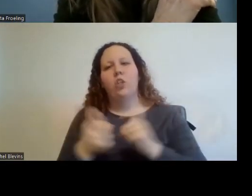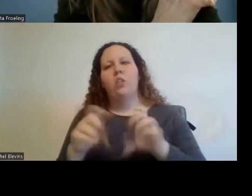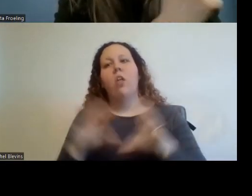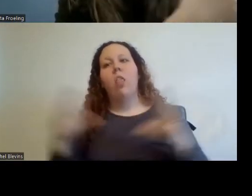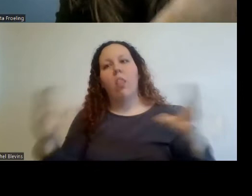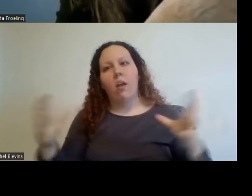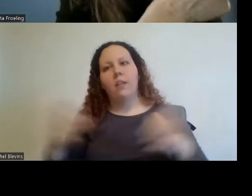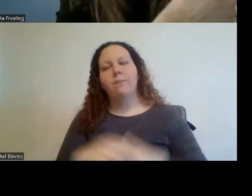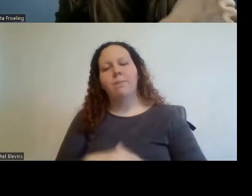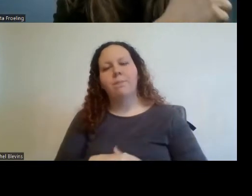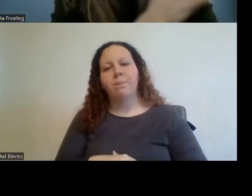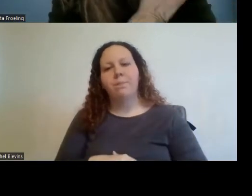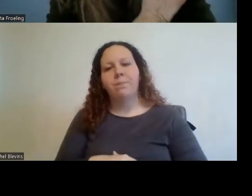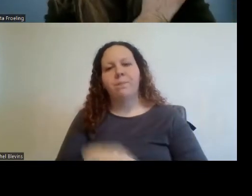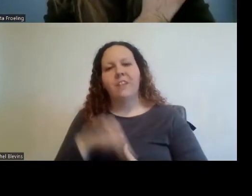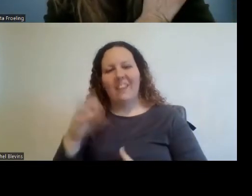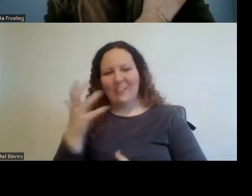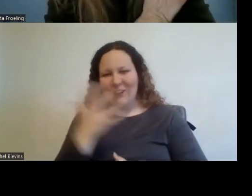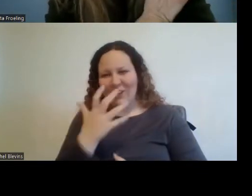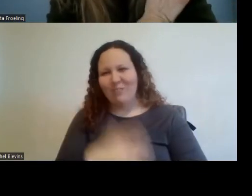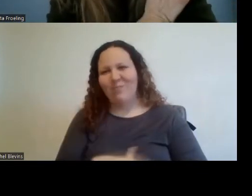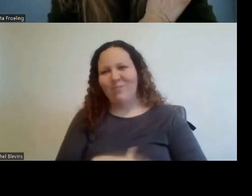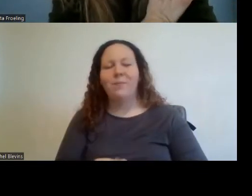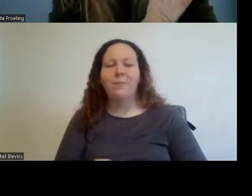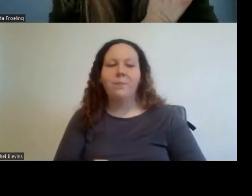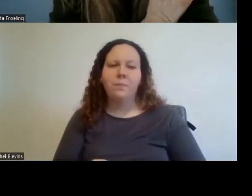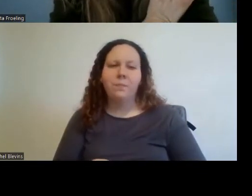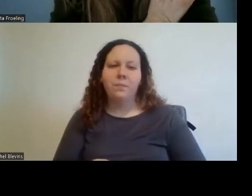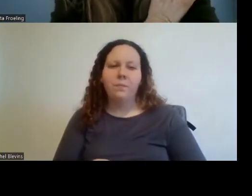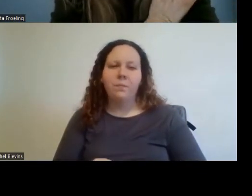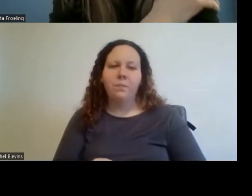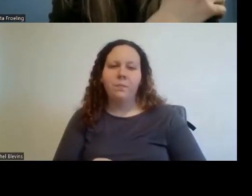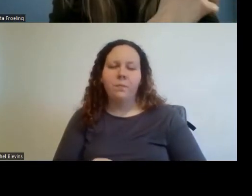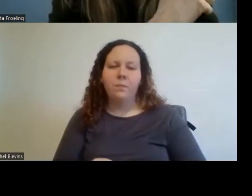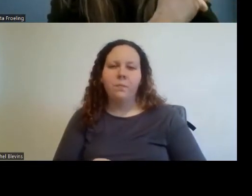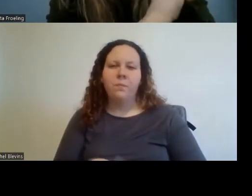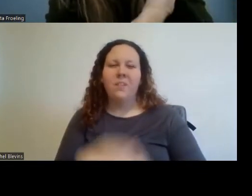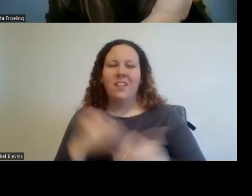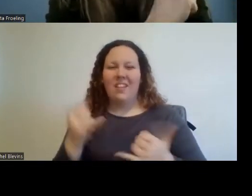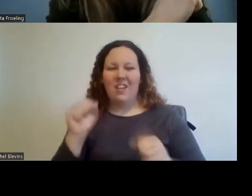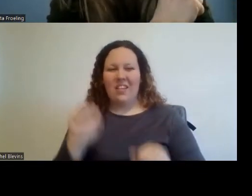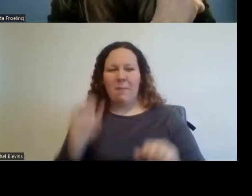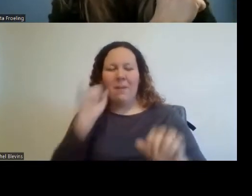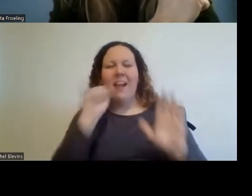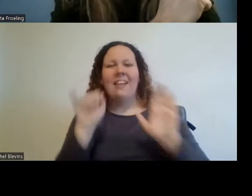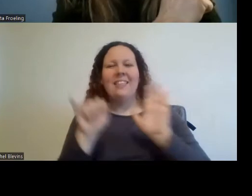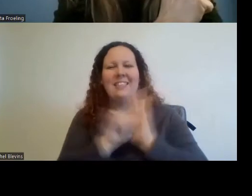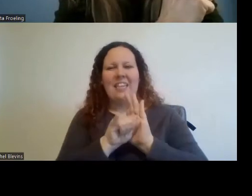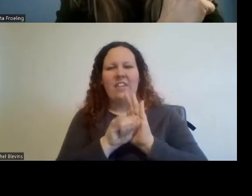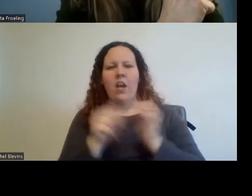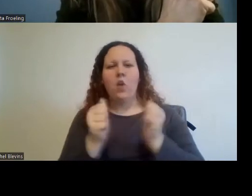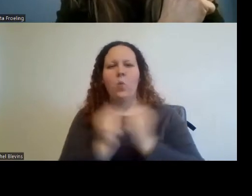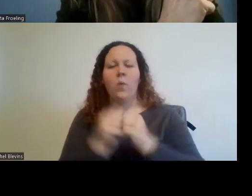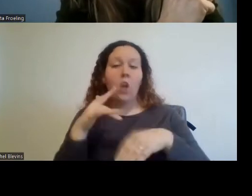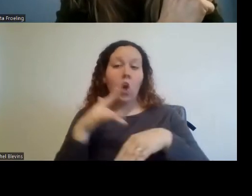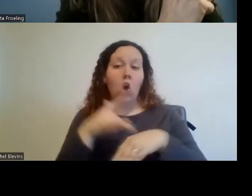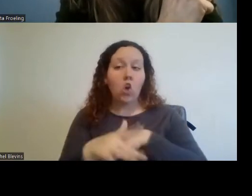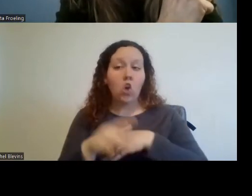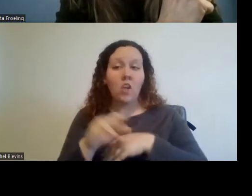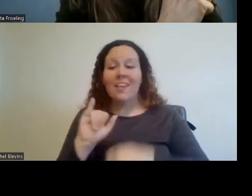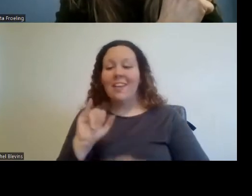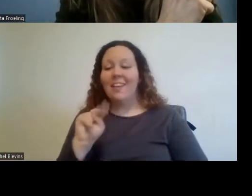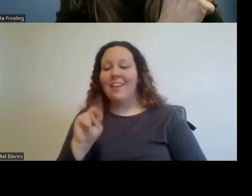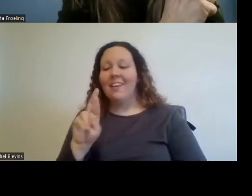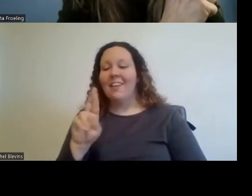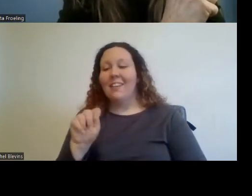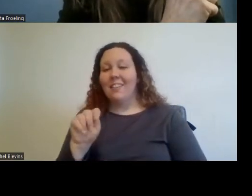And that's awesome. And now they can be identified and into early intervention by 6 months of age.